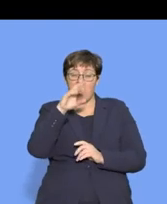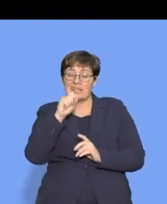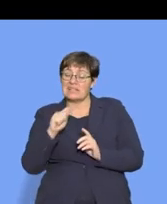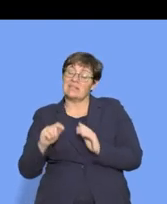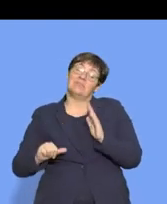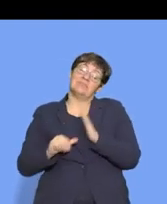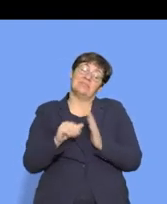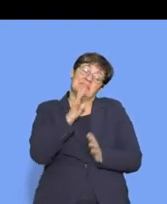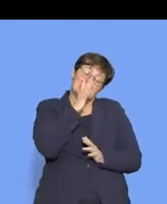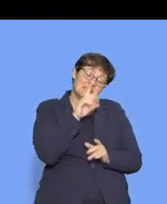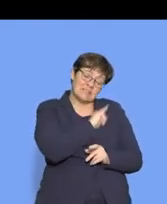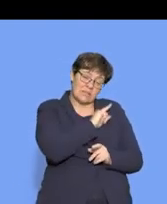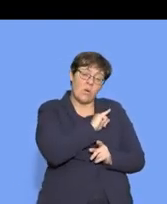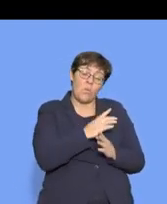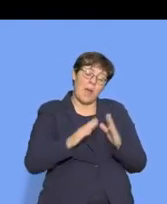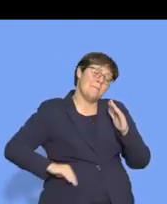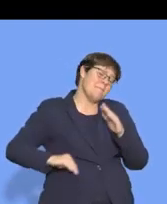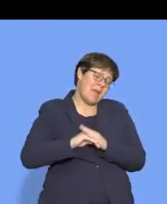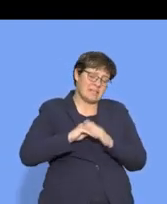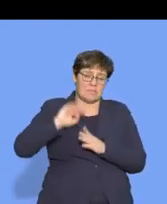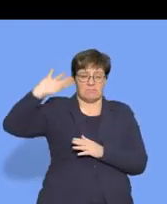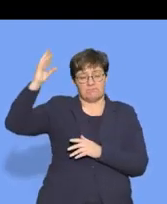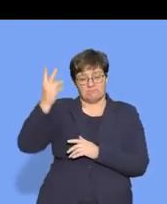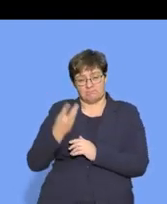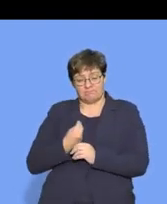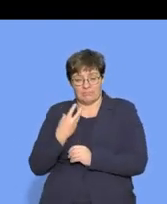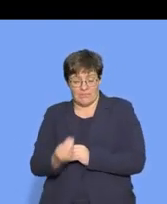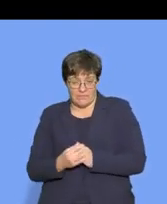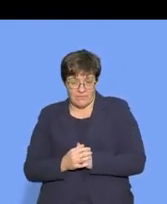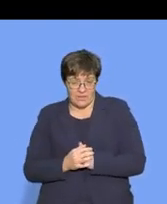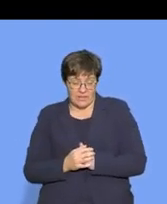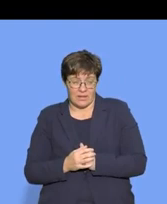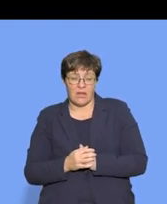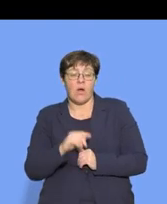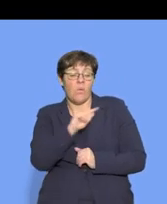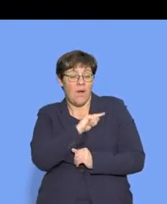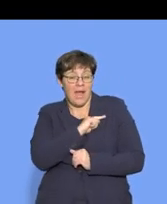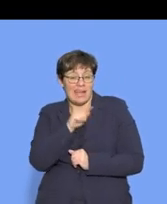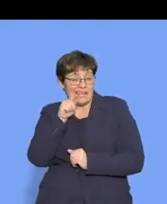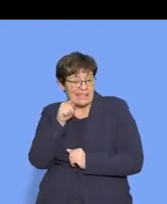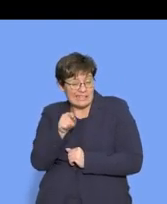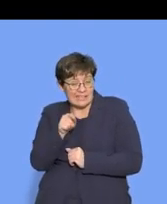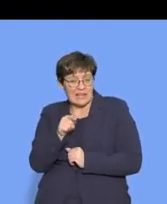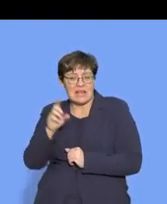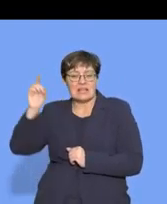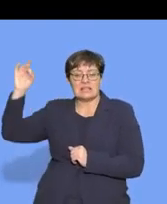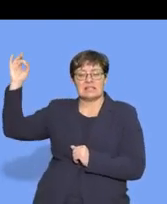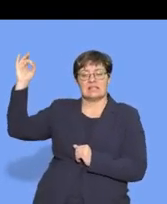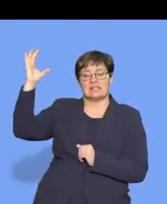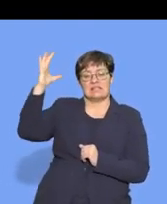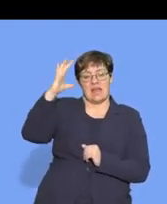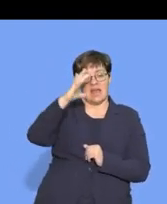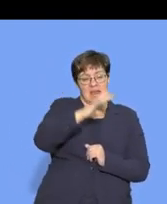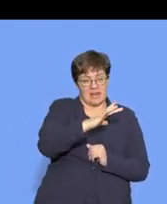is maximum photosynthesis, because that's where the sunlight comes in